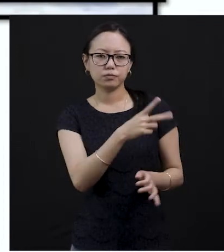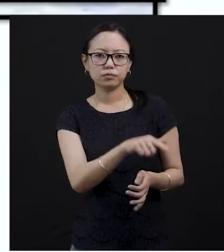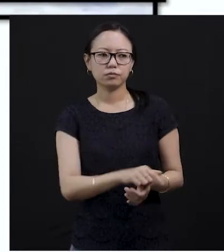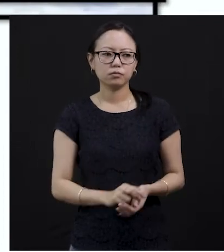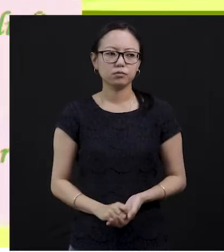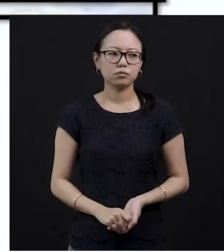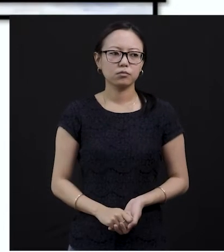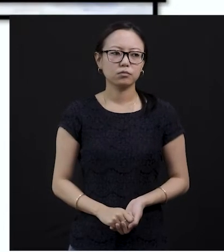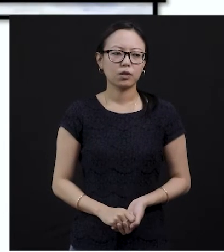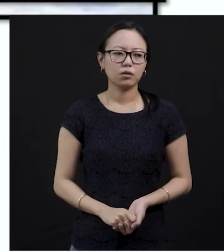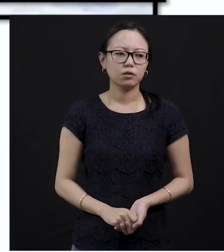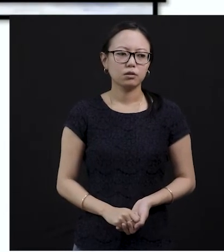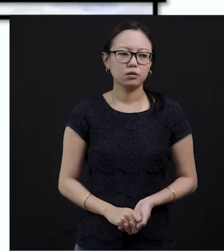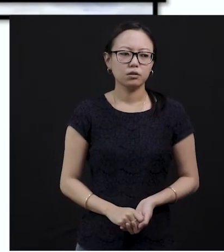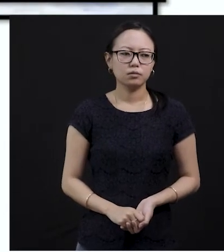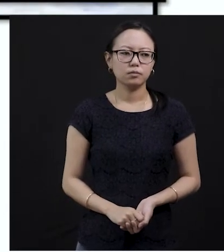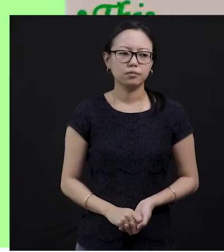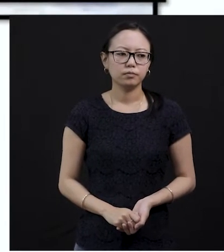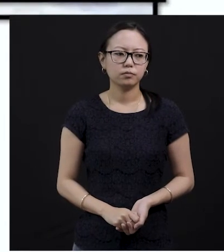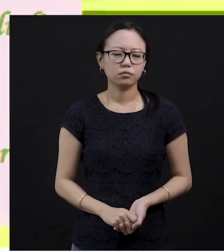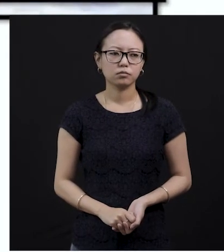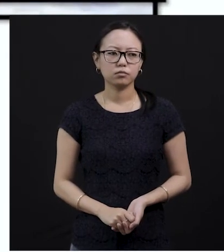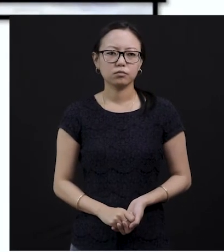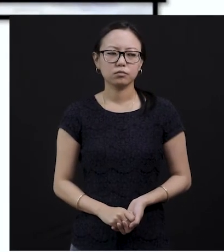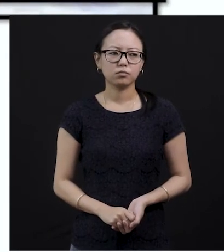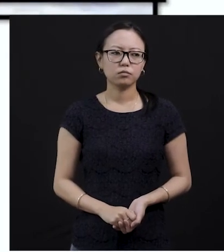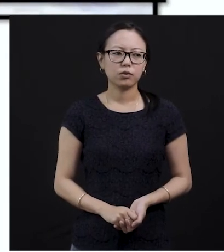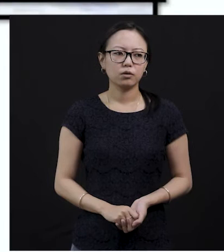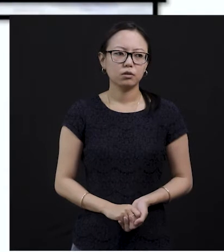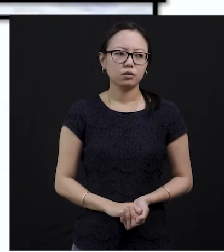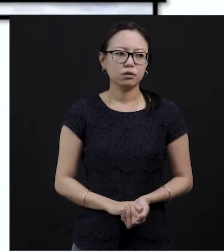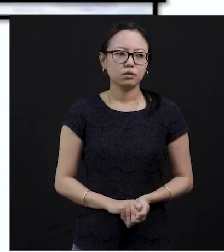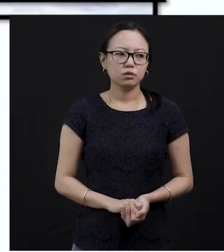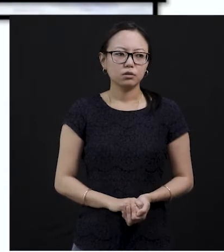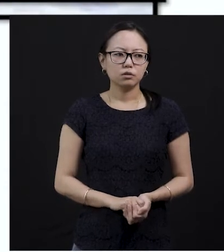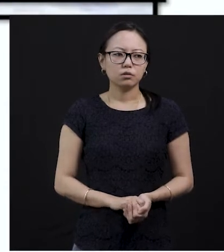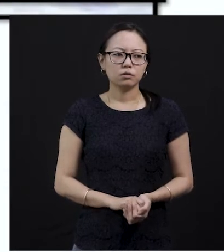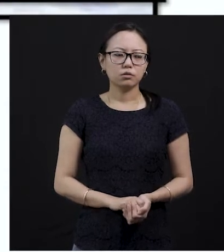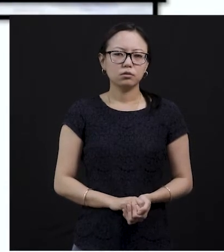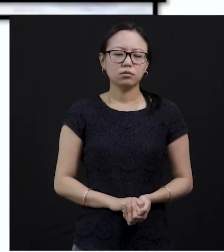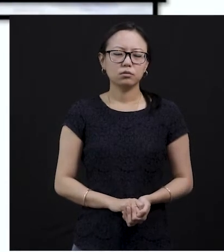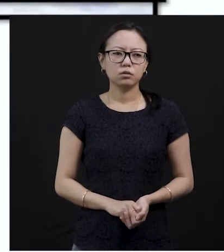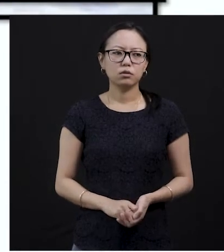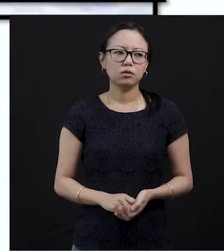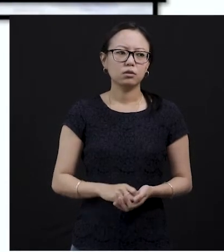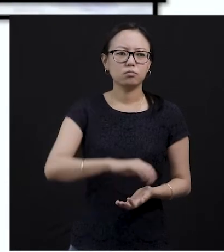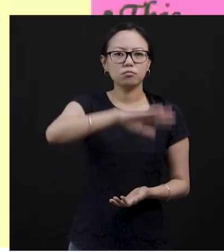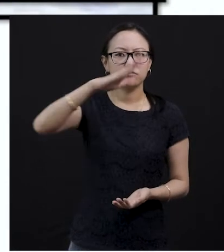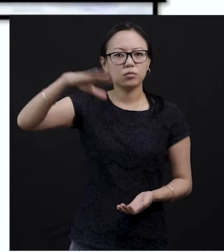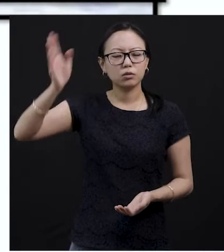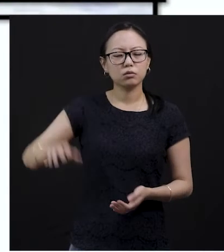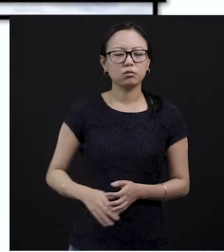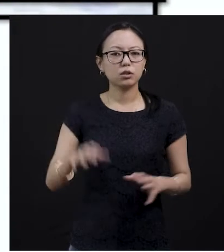warm. Snow leopard has thick fur on its body, including their feet and toes. Mountain goat has